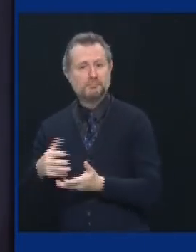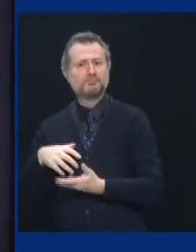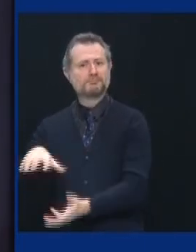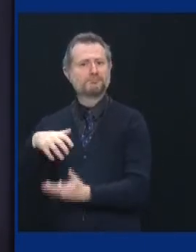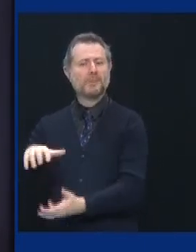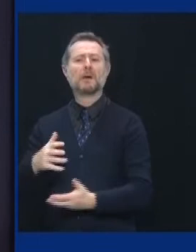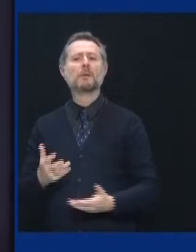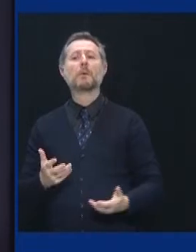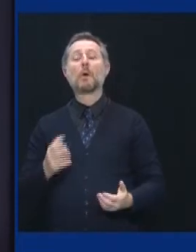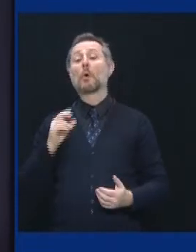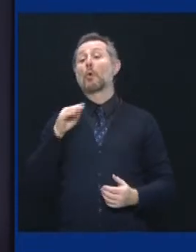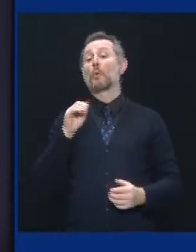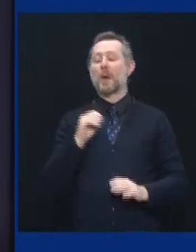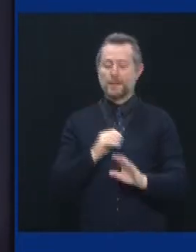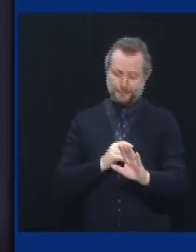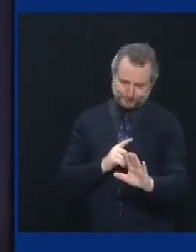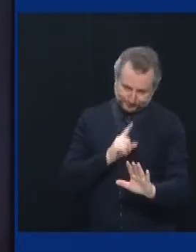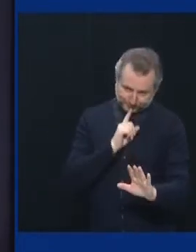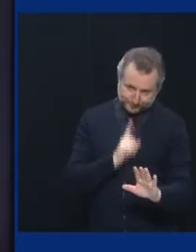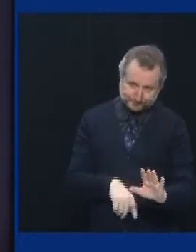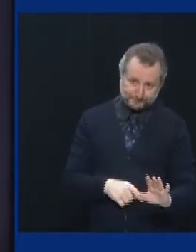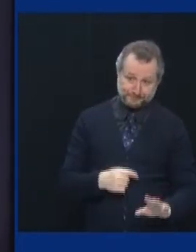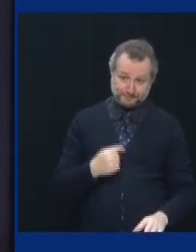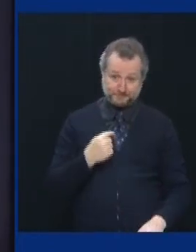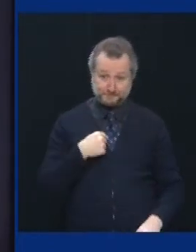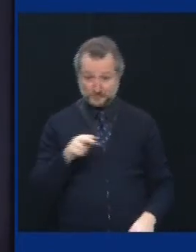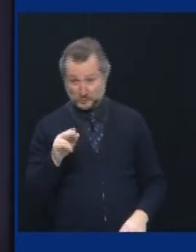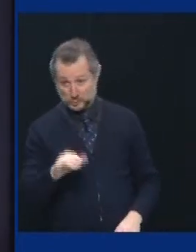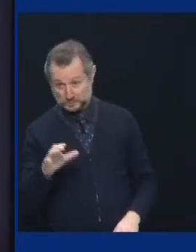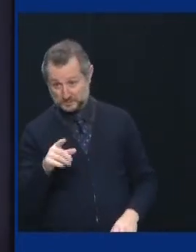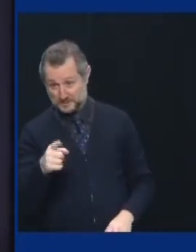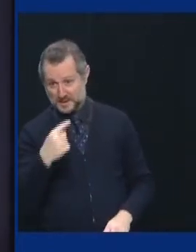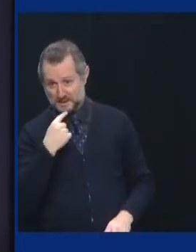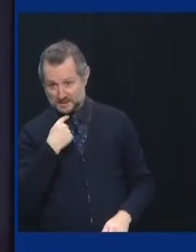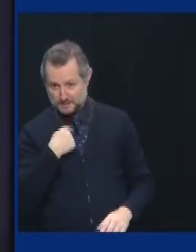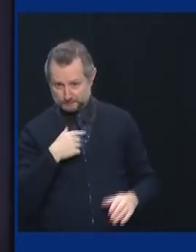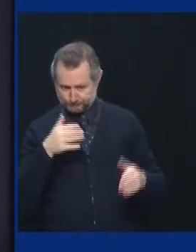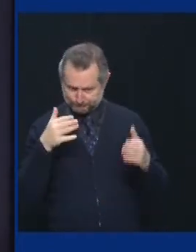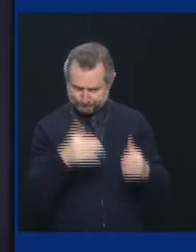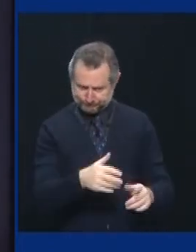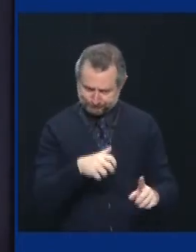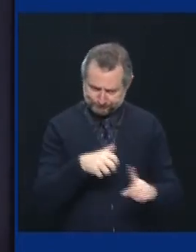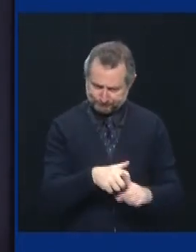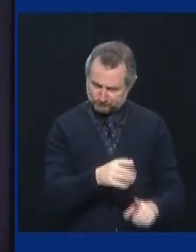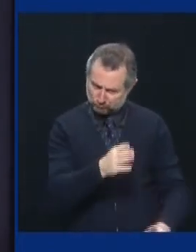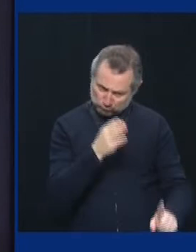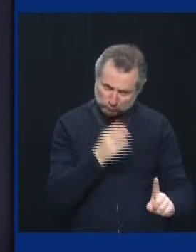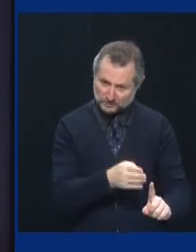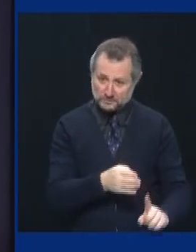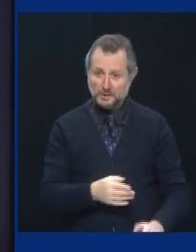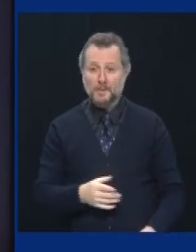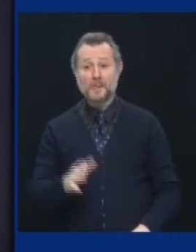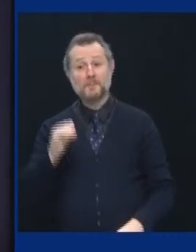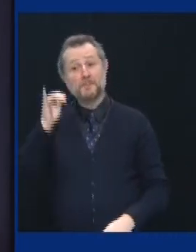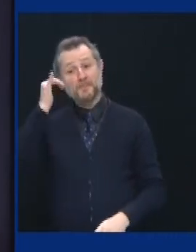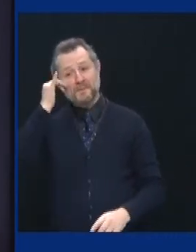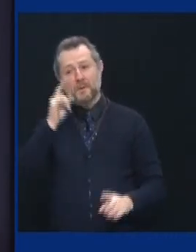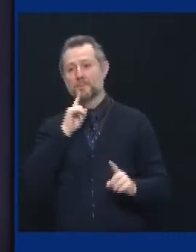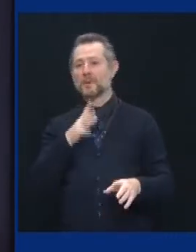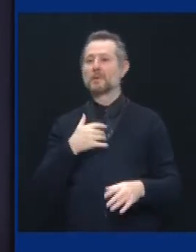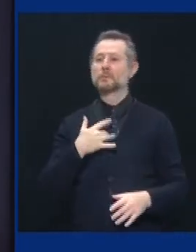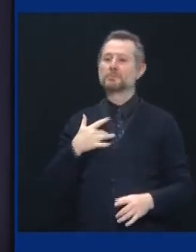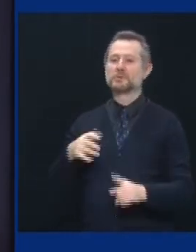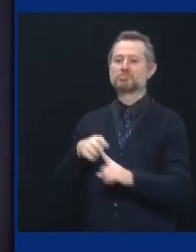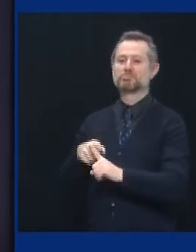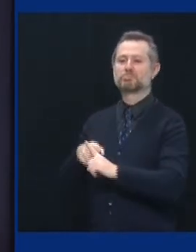Courtney, you're from New York City, so you say I called out New York City. The Buffalo reporters will say I called out Buffalo.